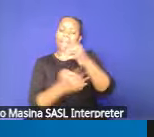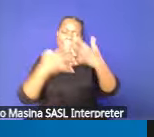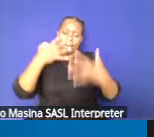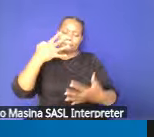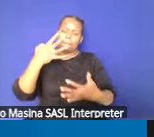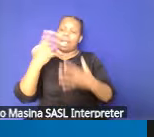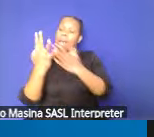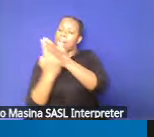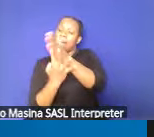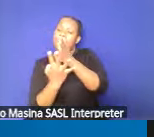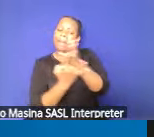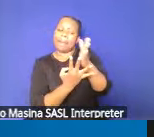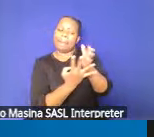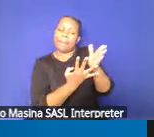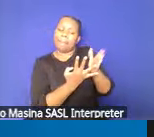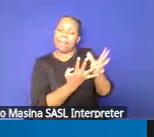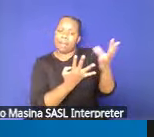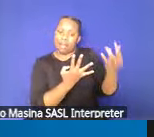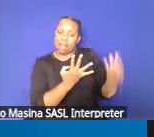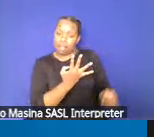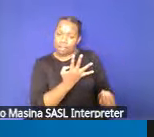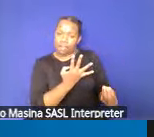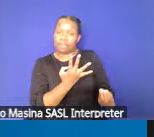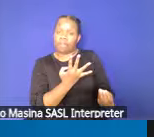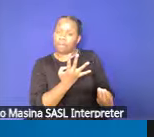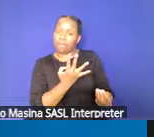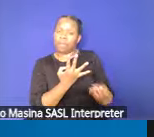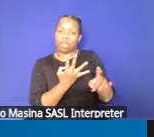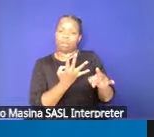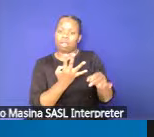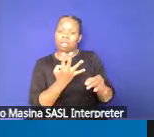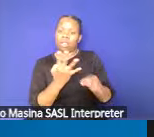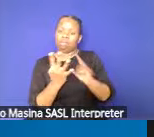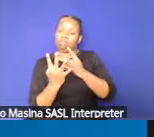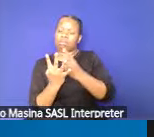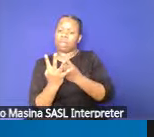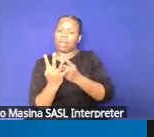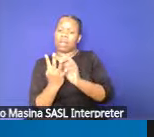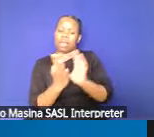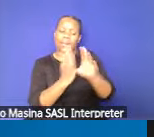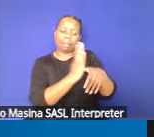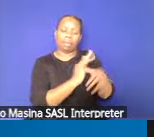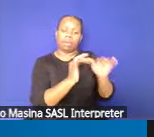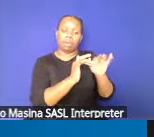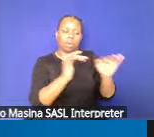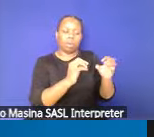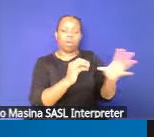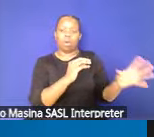that we always try to address. I'm not just going to mention persons with disabilities, but I'm going to mention all.